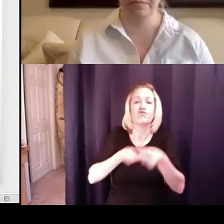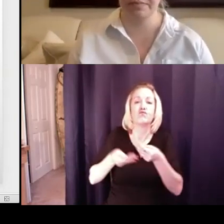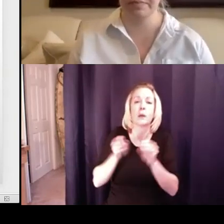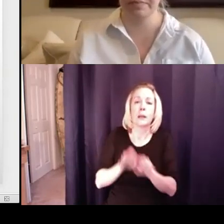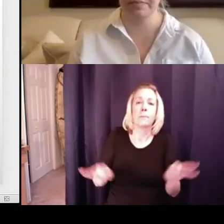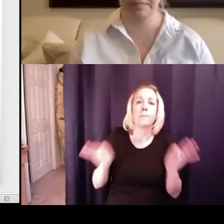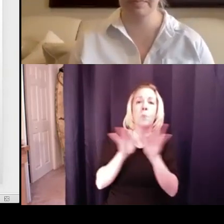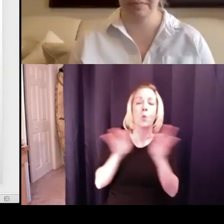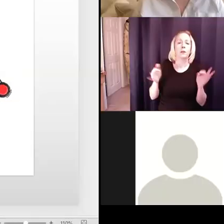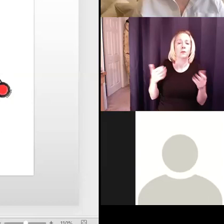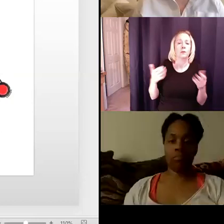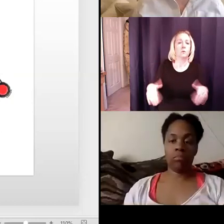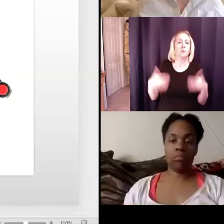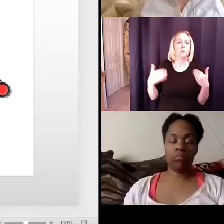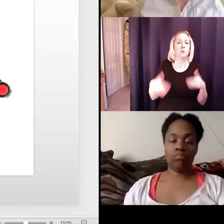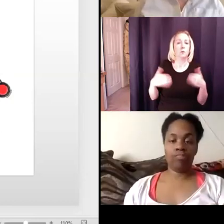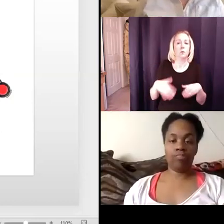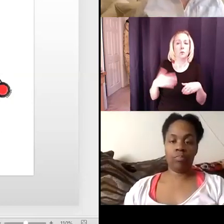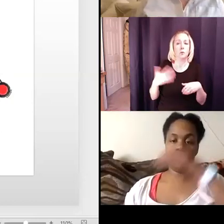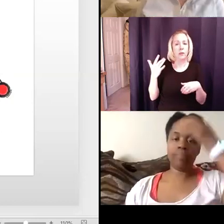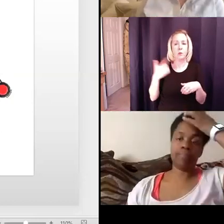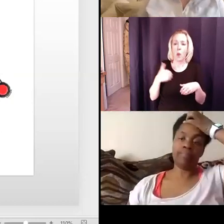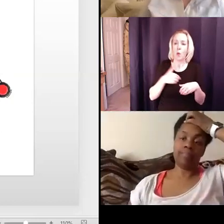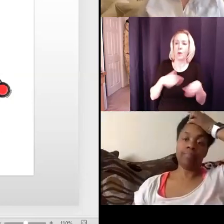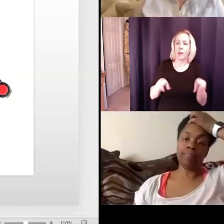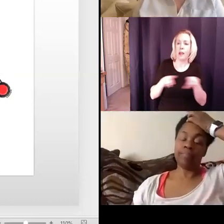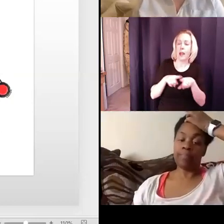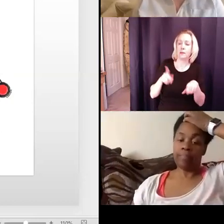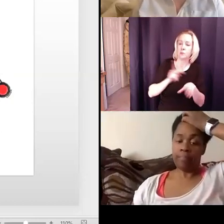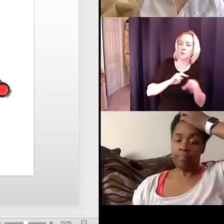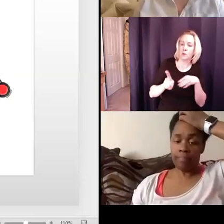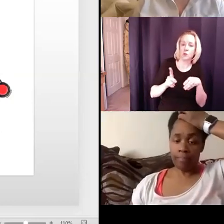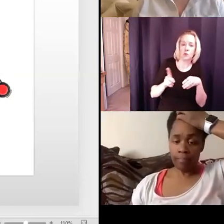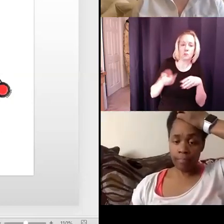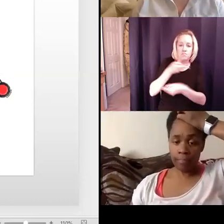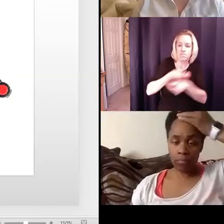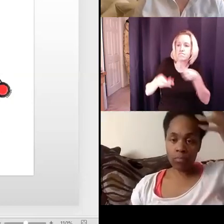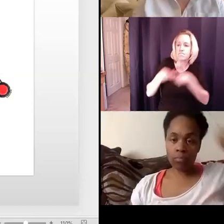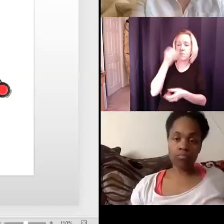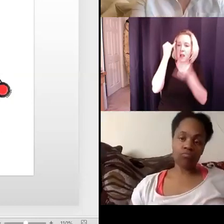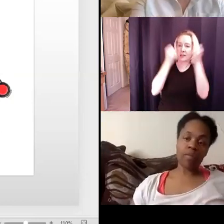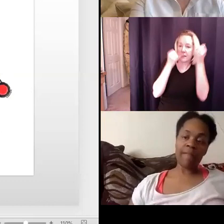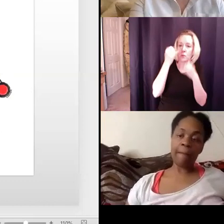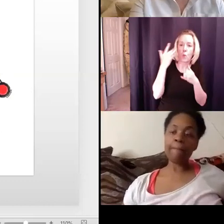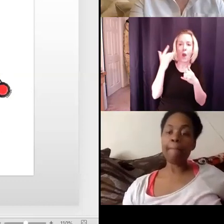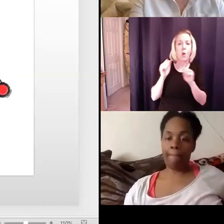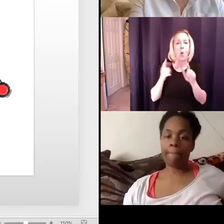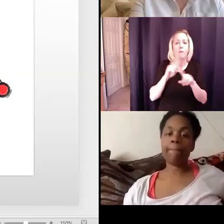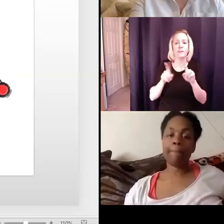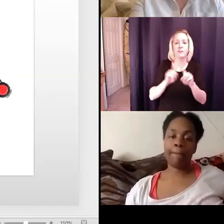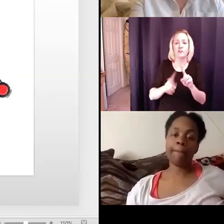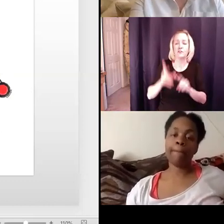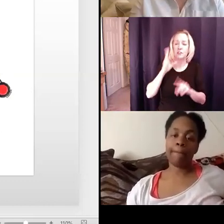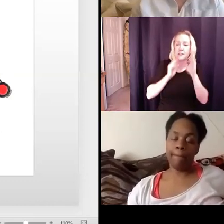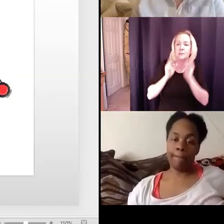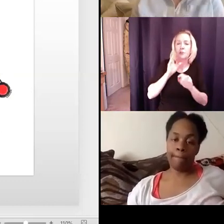teaming and debating and reviewing all of this stuff, because we all bring different pieces of